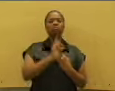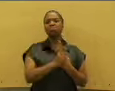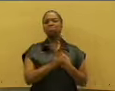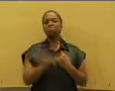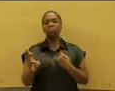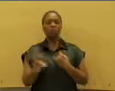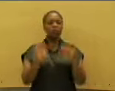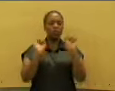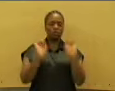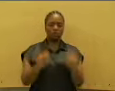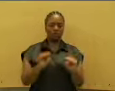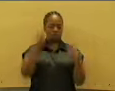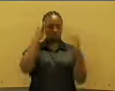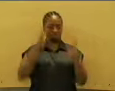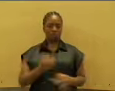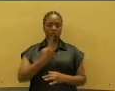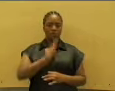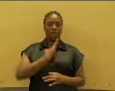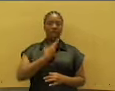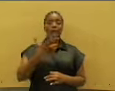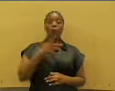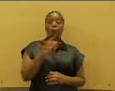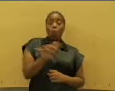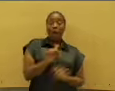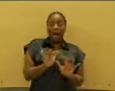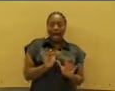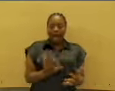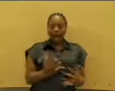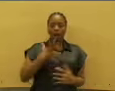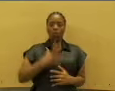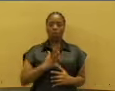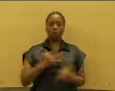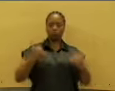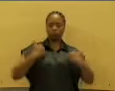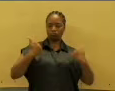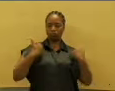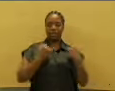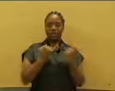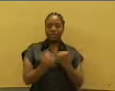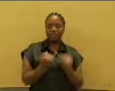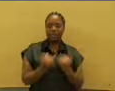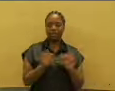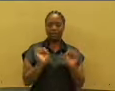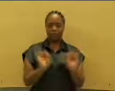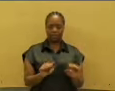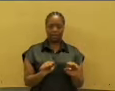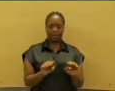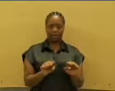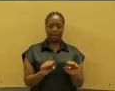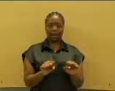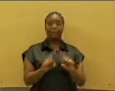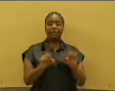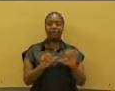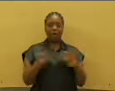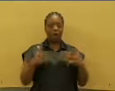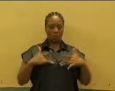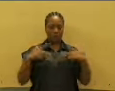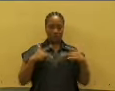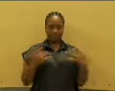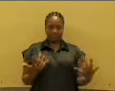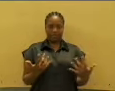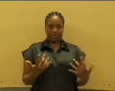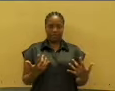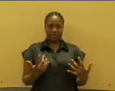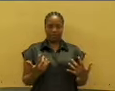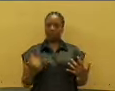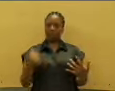as valid, sexual pleasure and a sexual life that's also recognized as valid, and also set up living arrangements which are congruent with